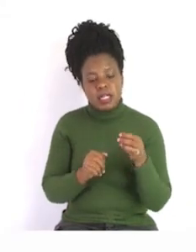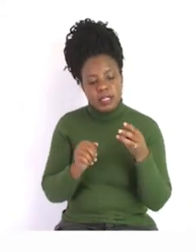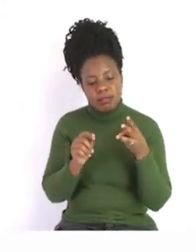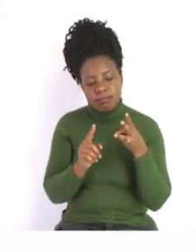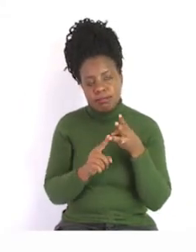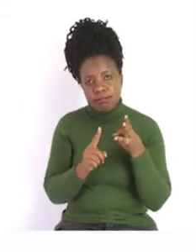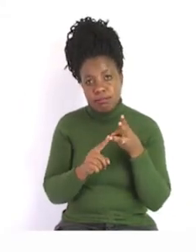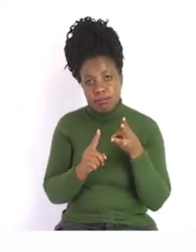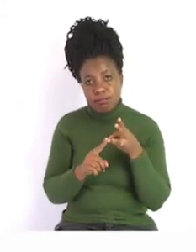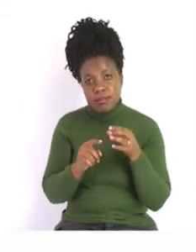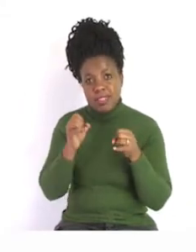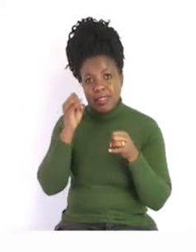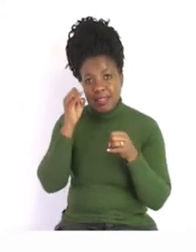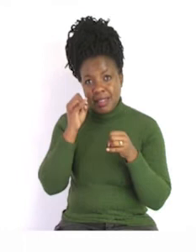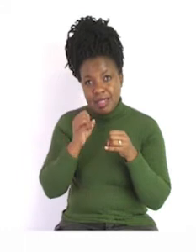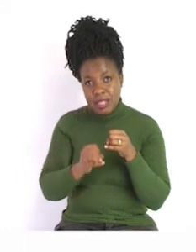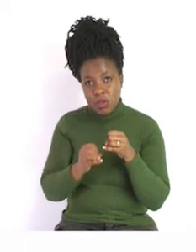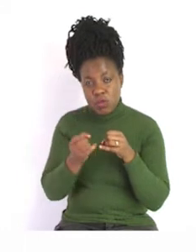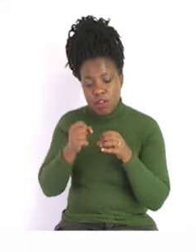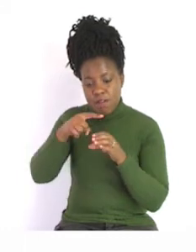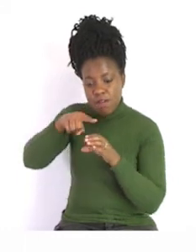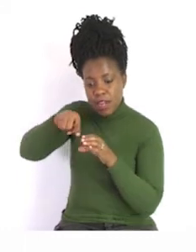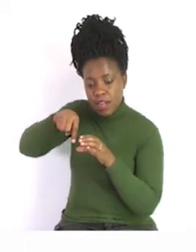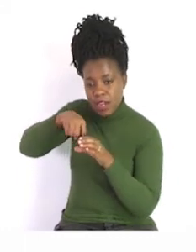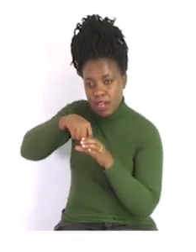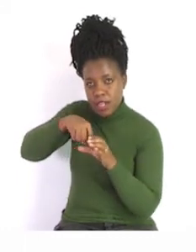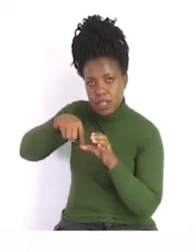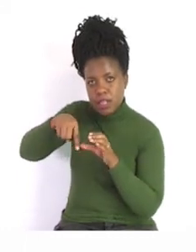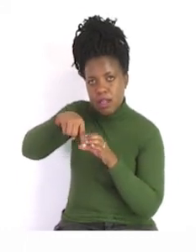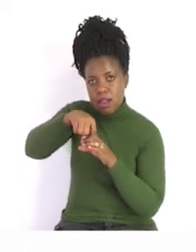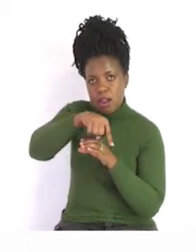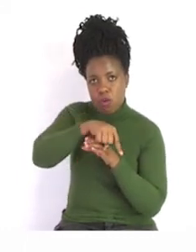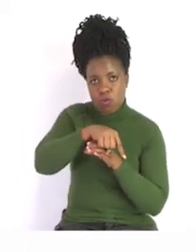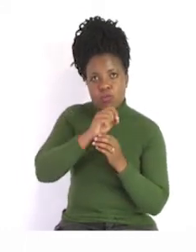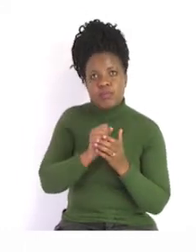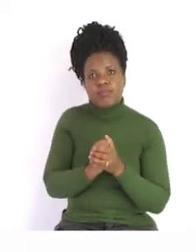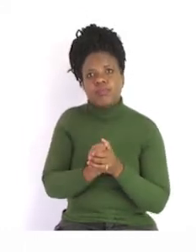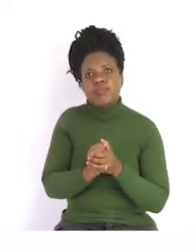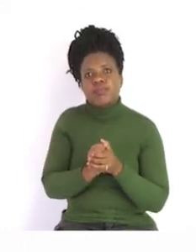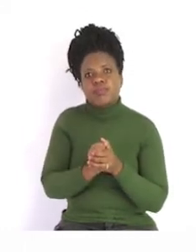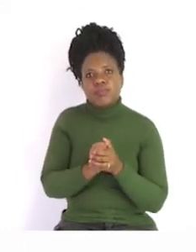Then the last expression that we have is where we have a division bracket,